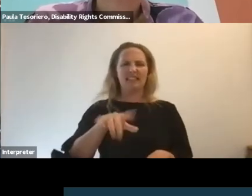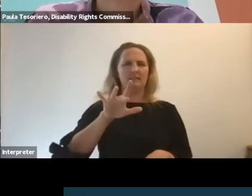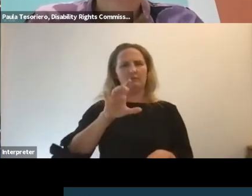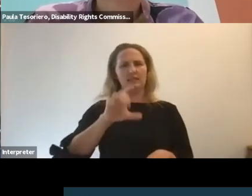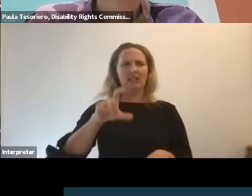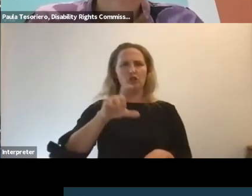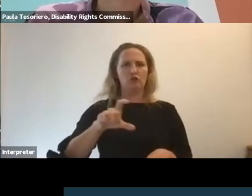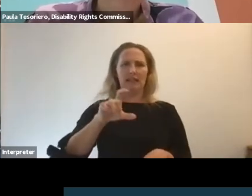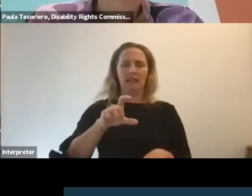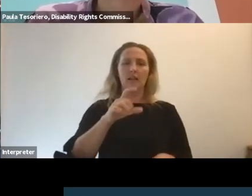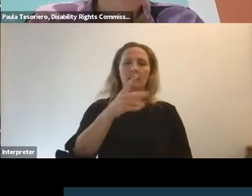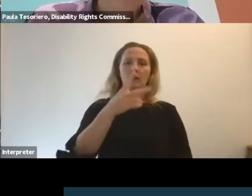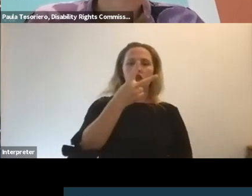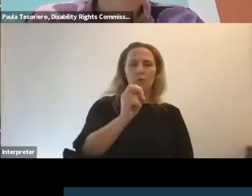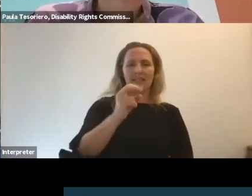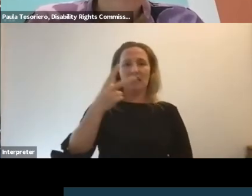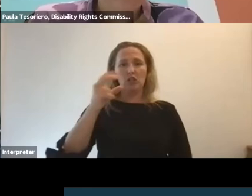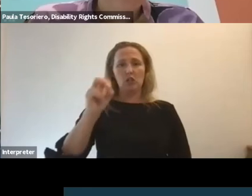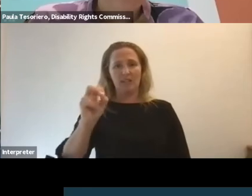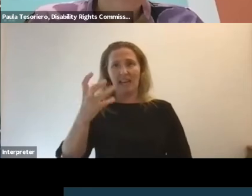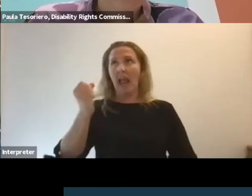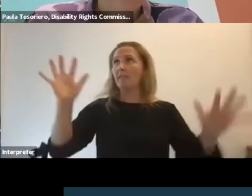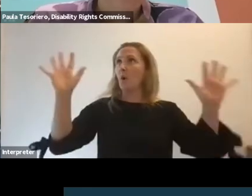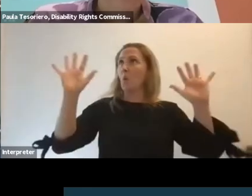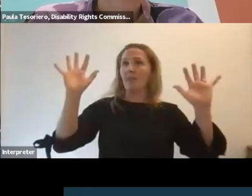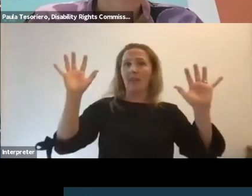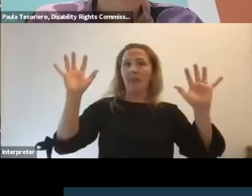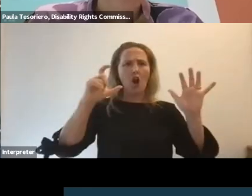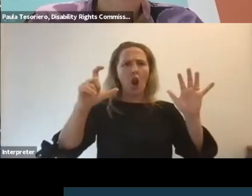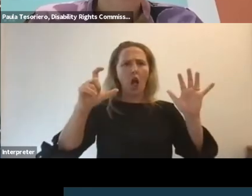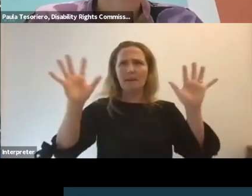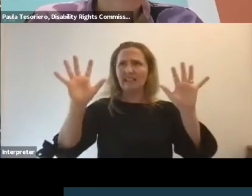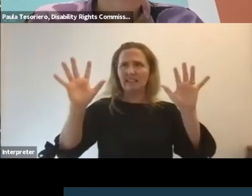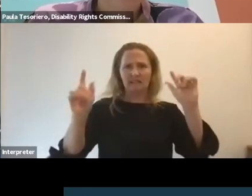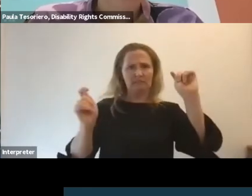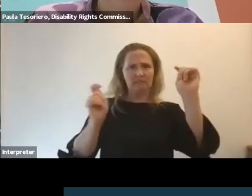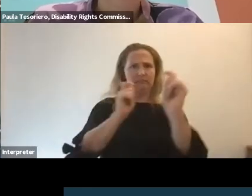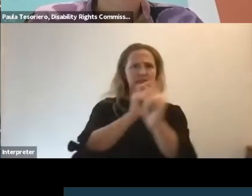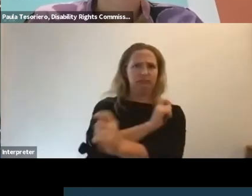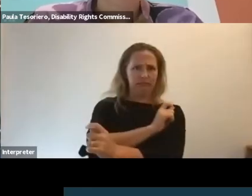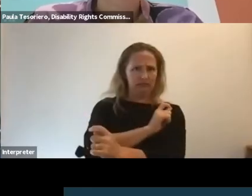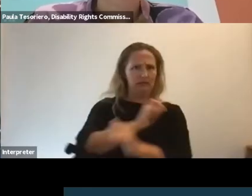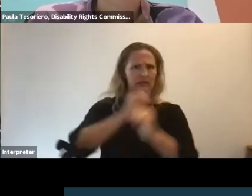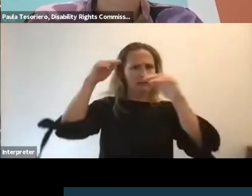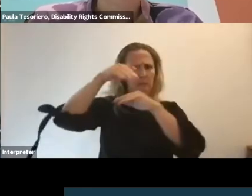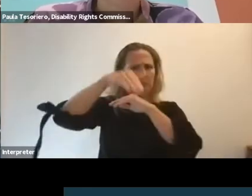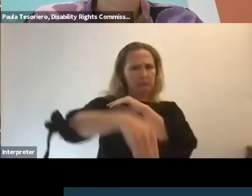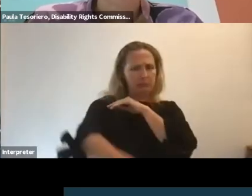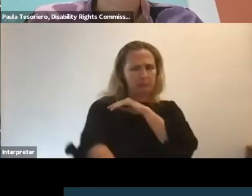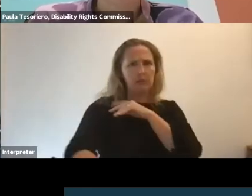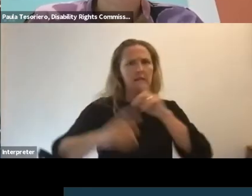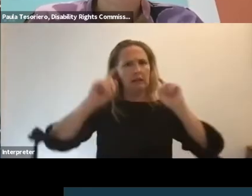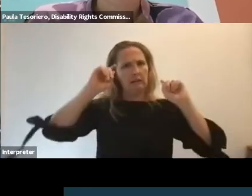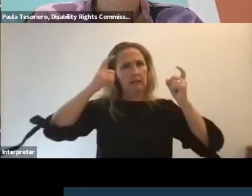catastrophe in our hands that we hold responsibility for. I wondered if I